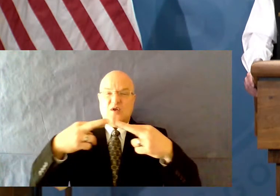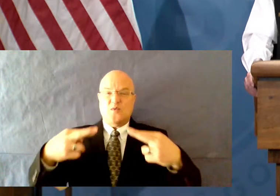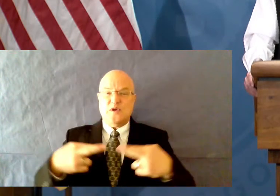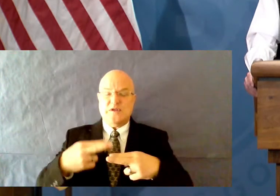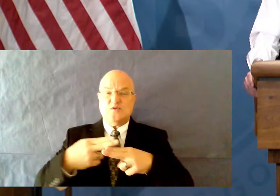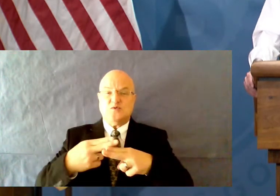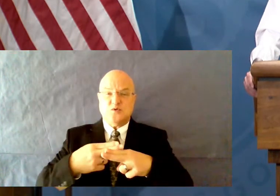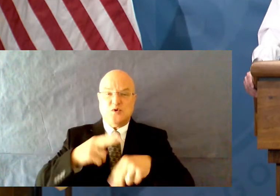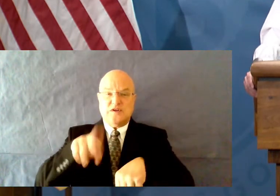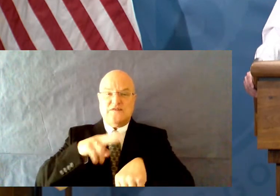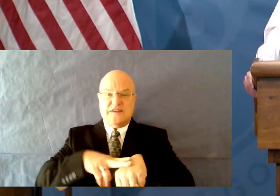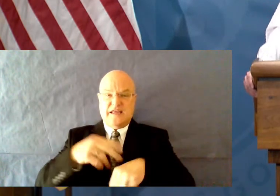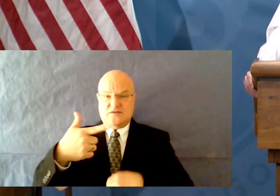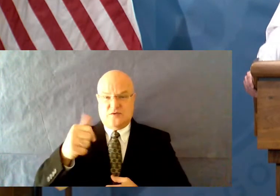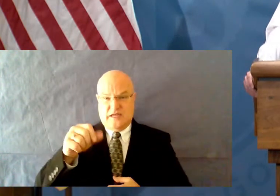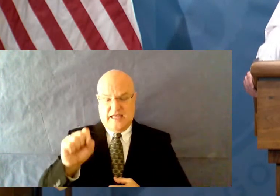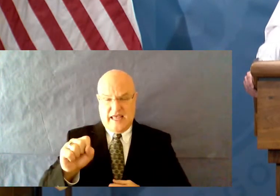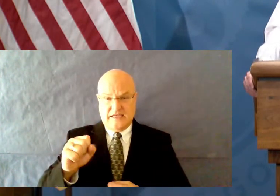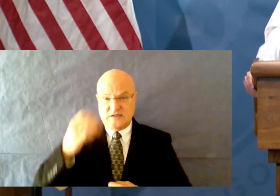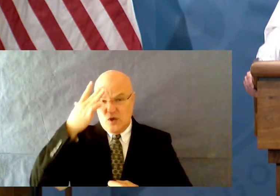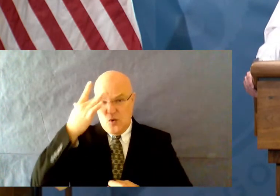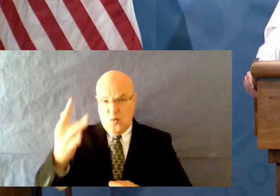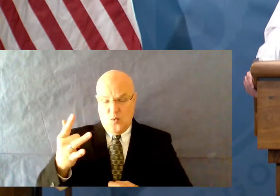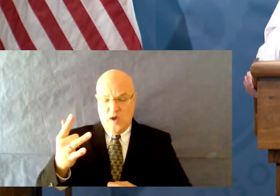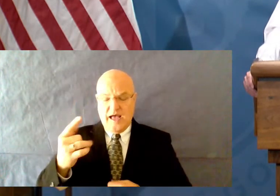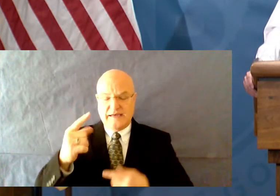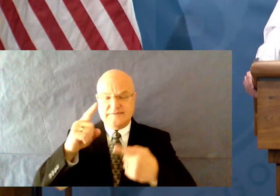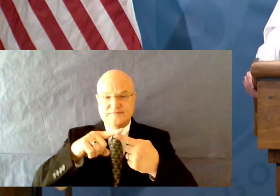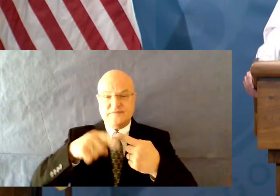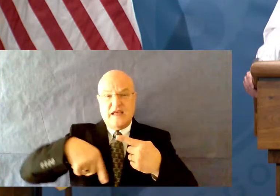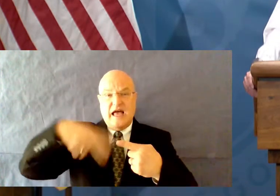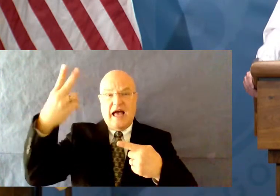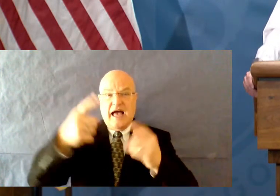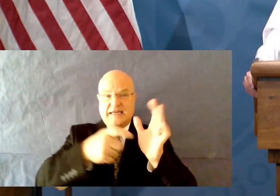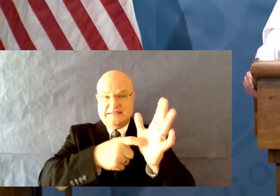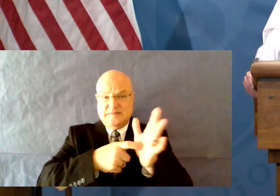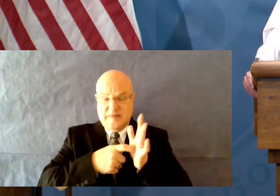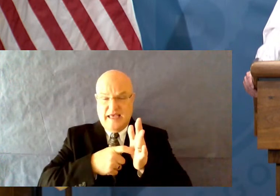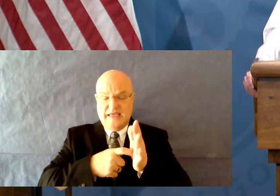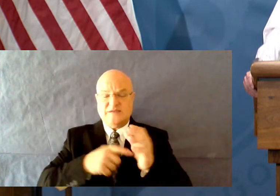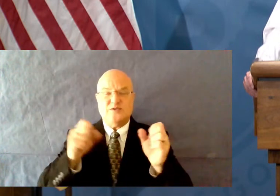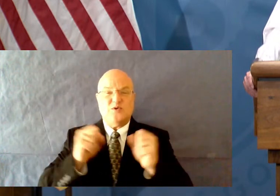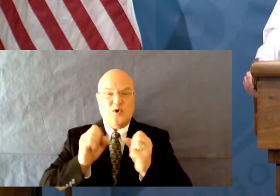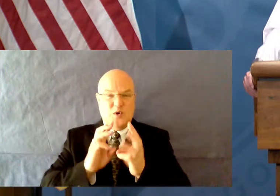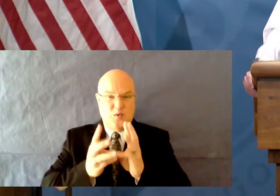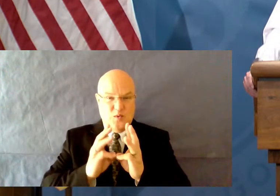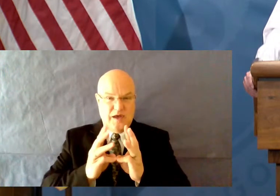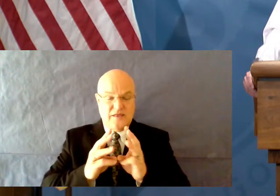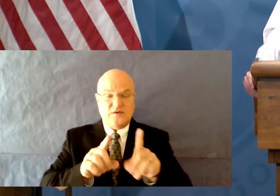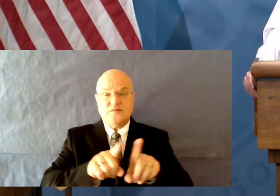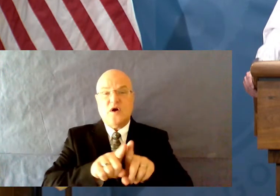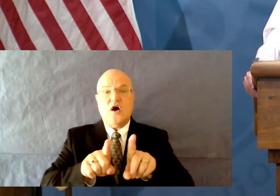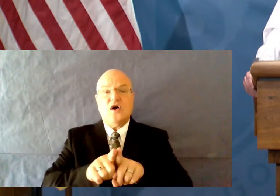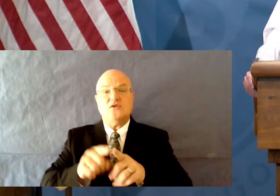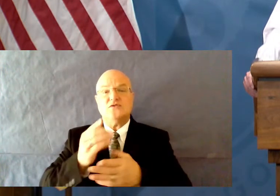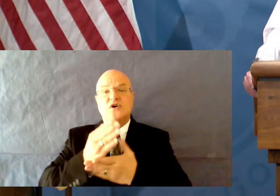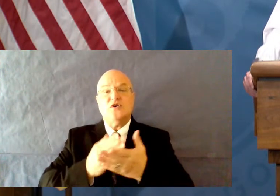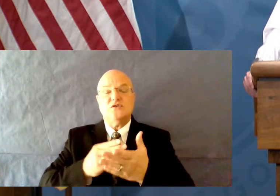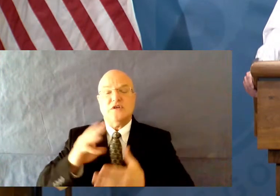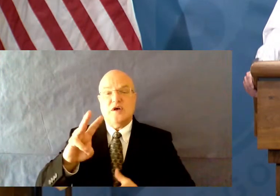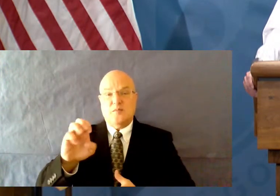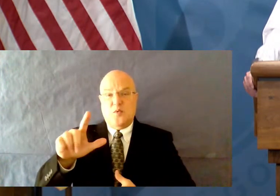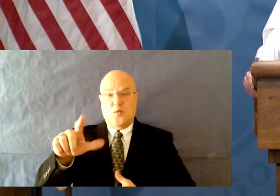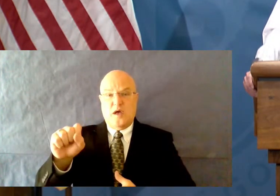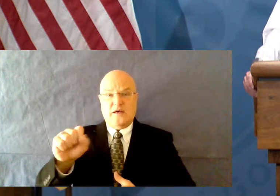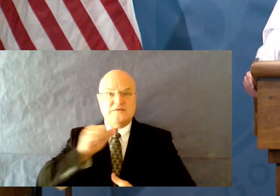of natural gas due to a combination of high demand in cold weather, but also some wells being